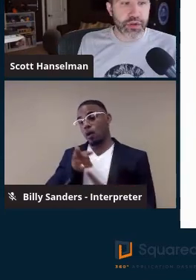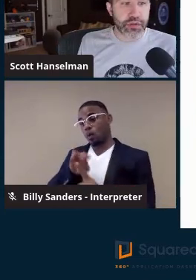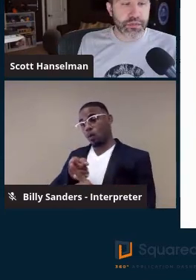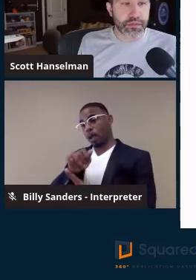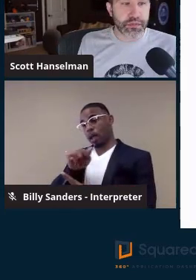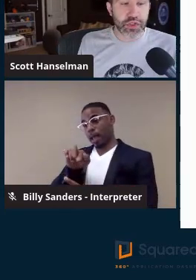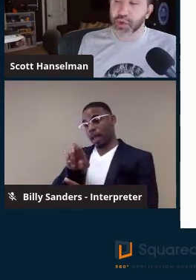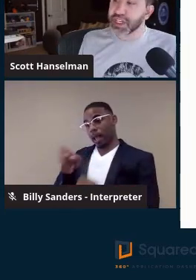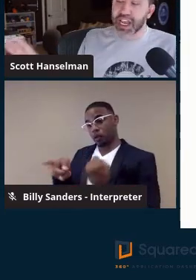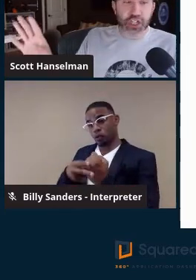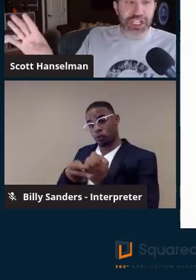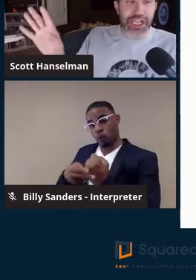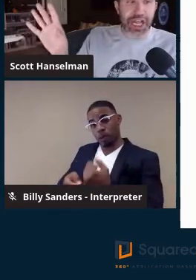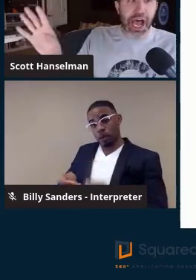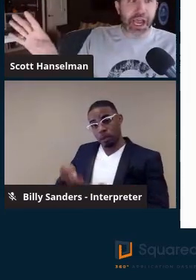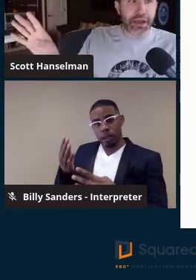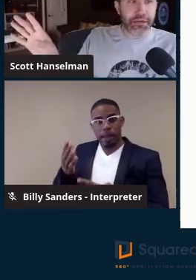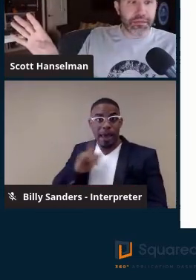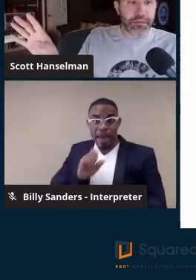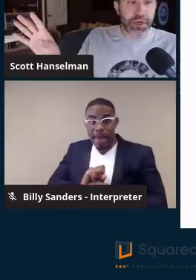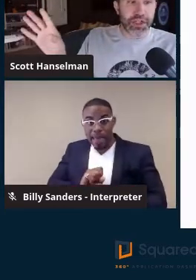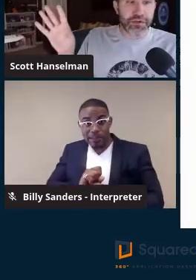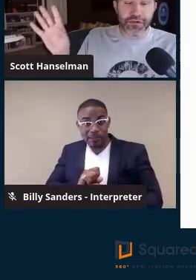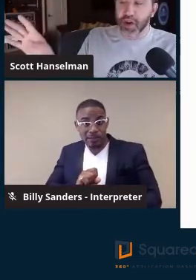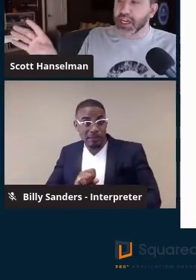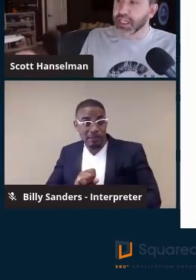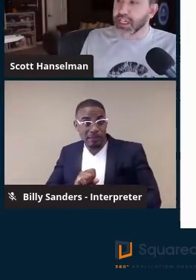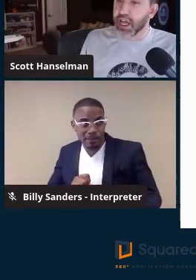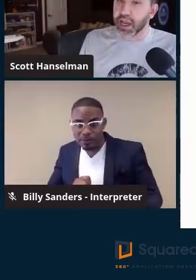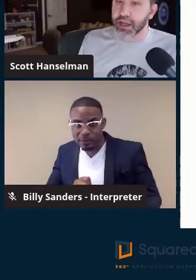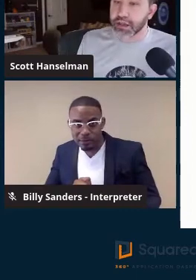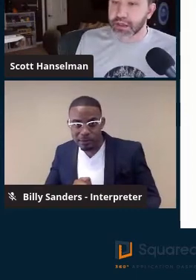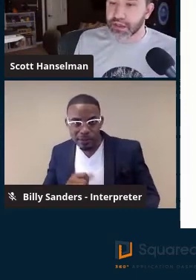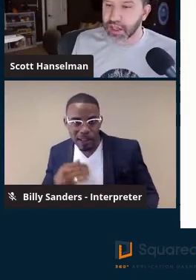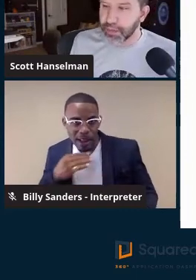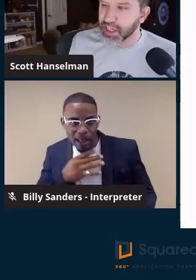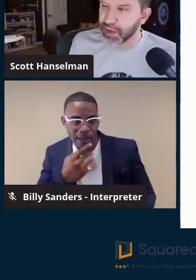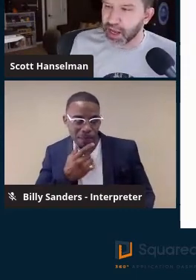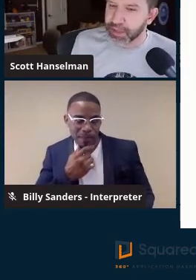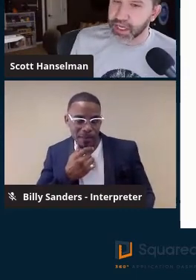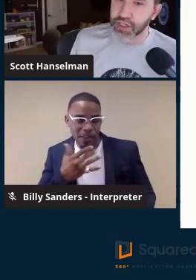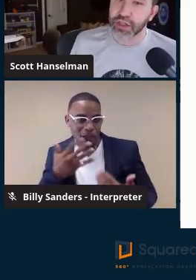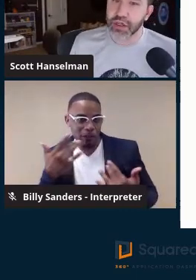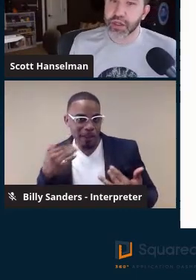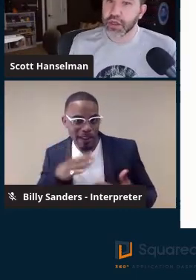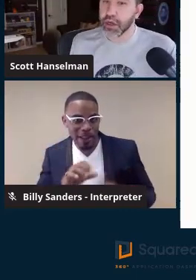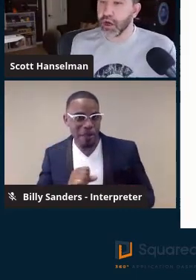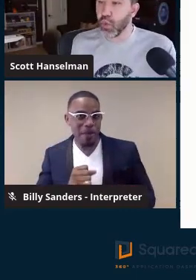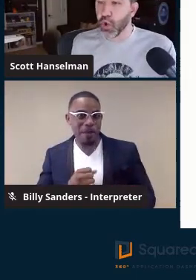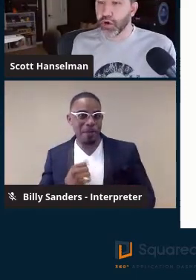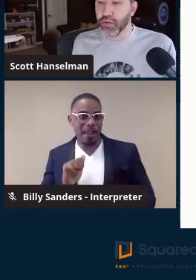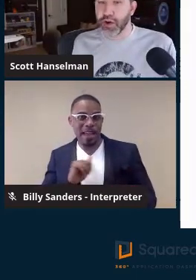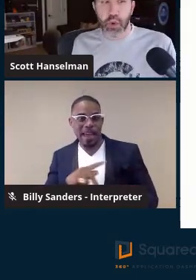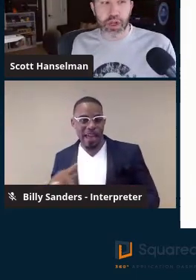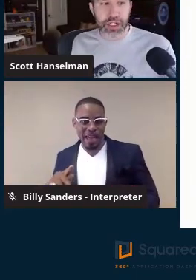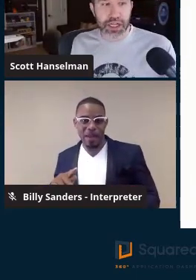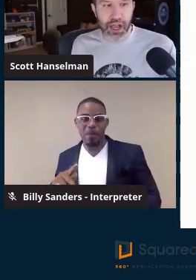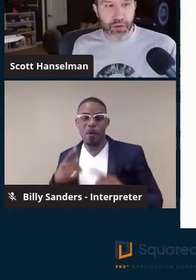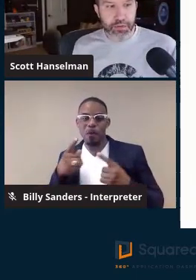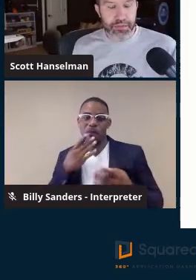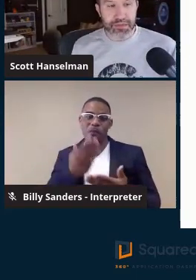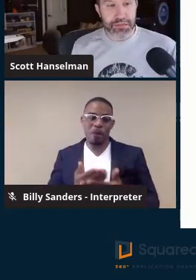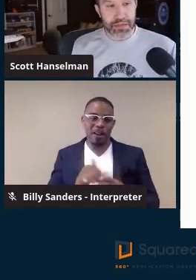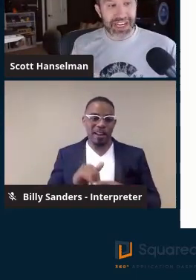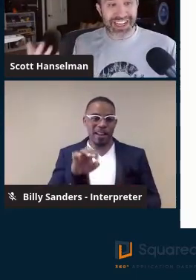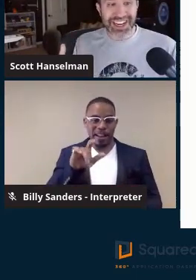storage. So it's actually a lie, but it's a friendly lie that makes my application work very well in the